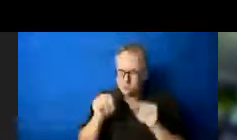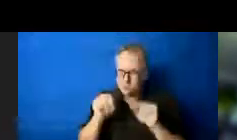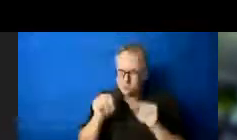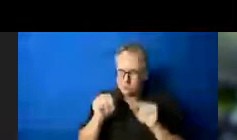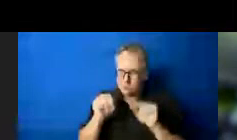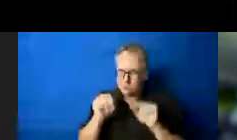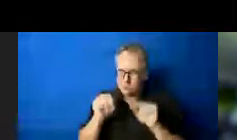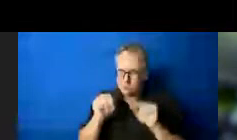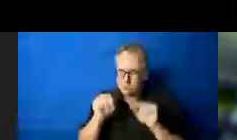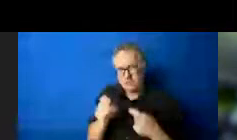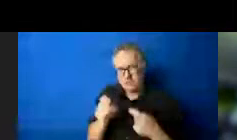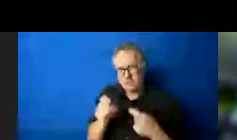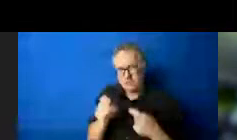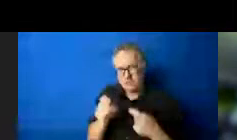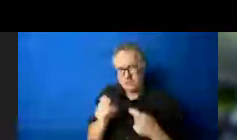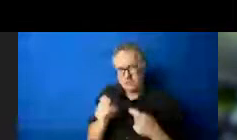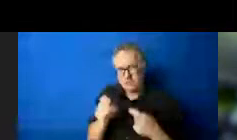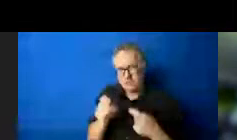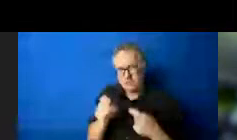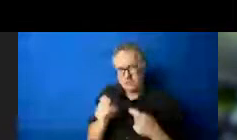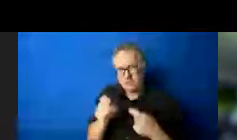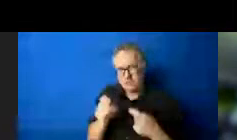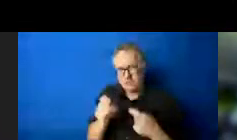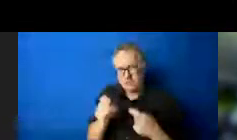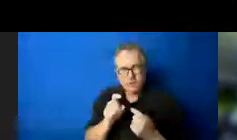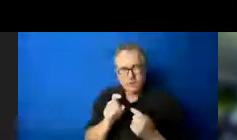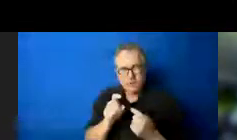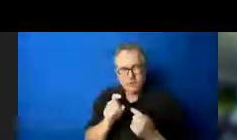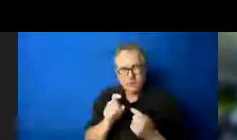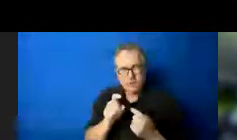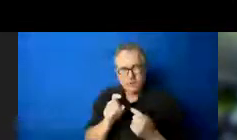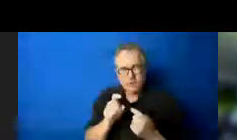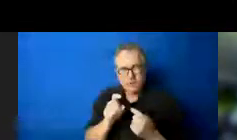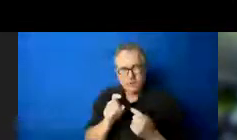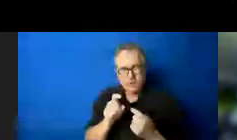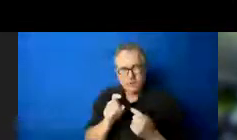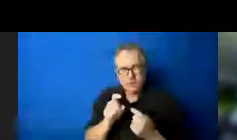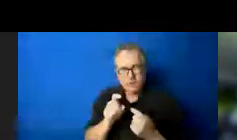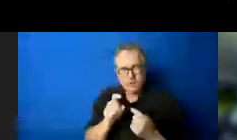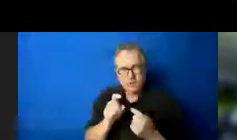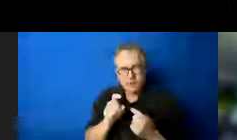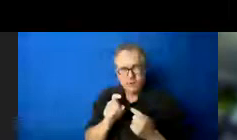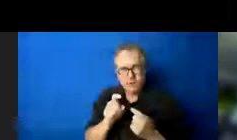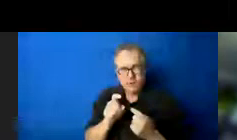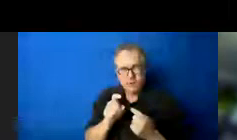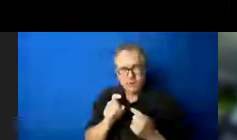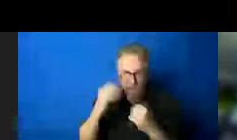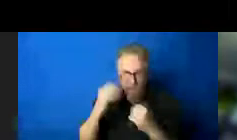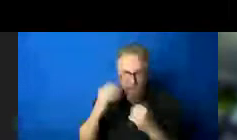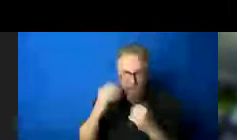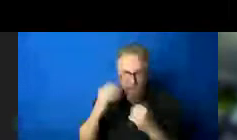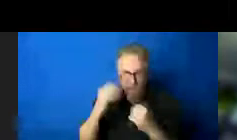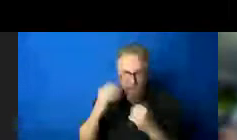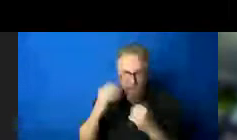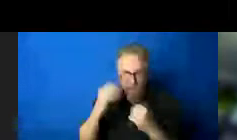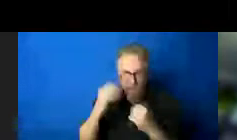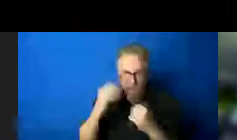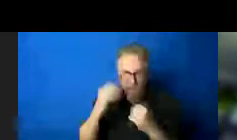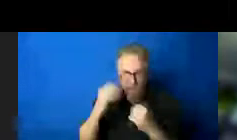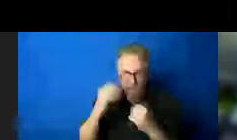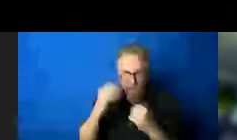used appropriately, they're used early when people have detected COVID-19 and it hasn't